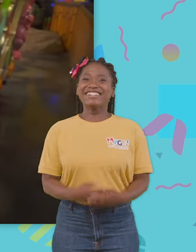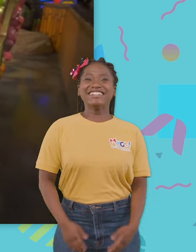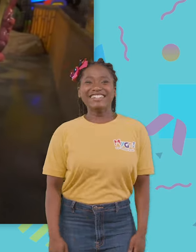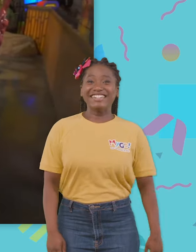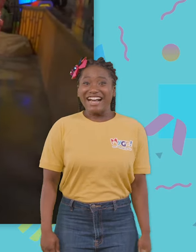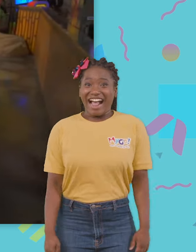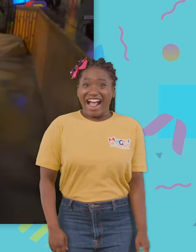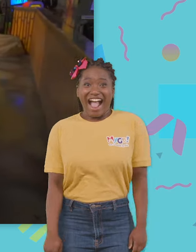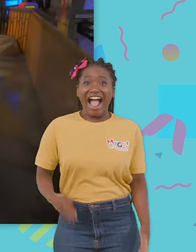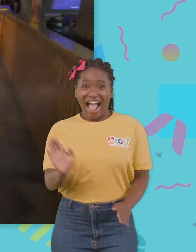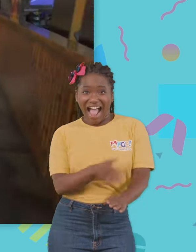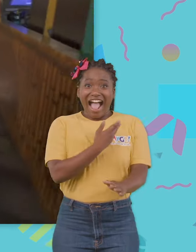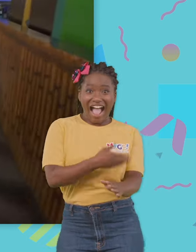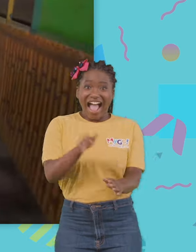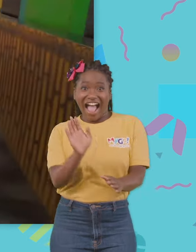Ah!